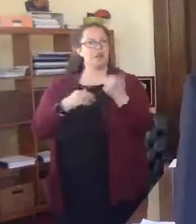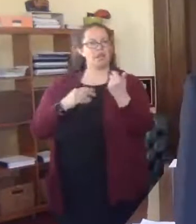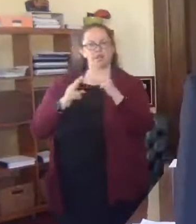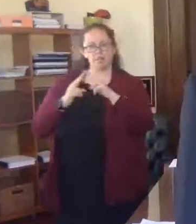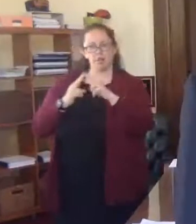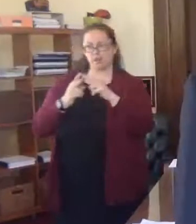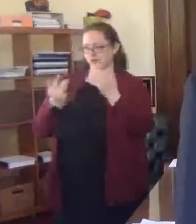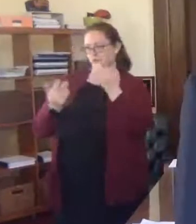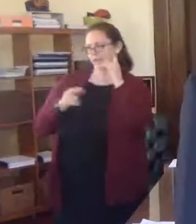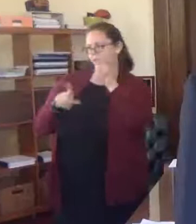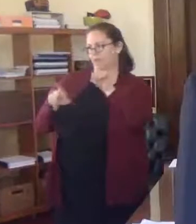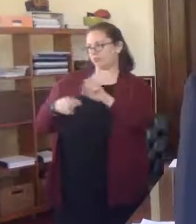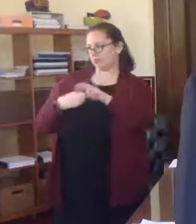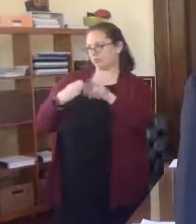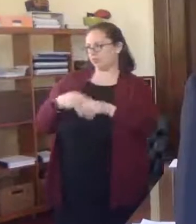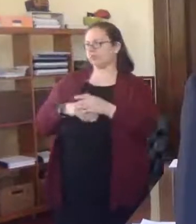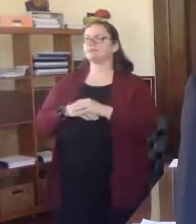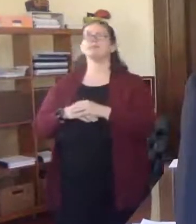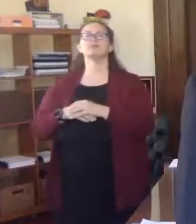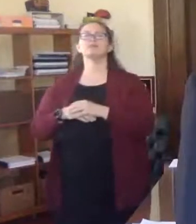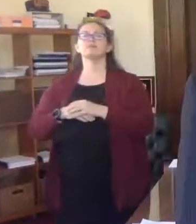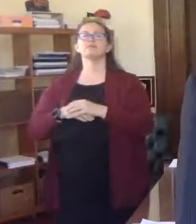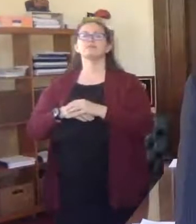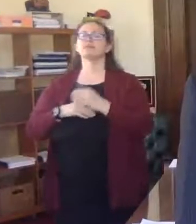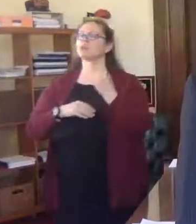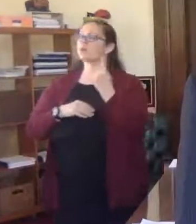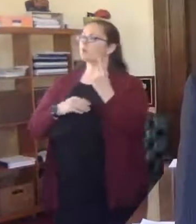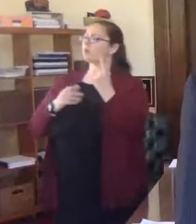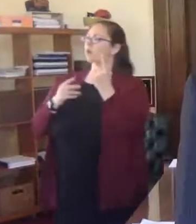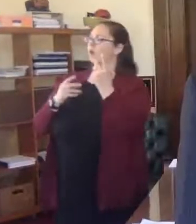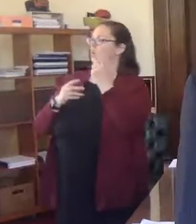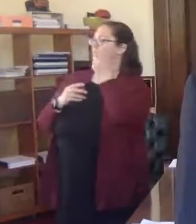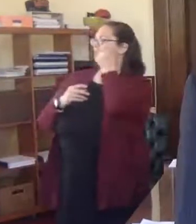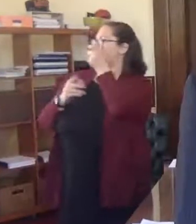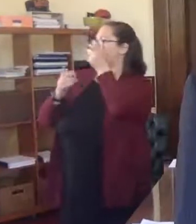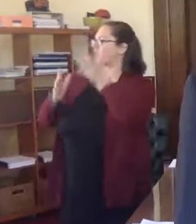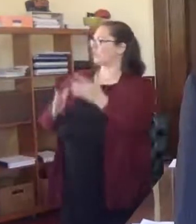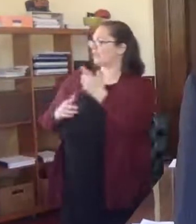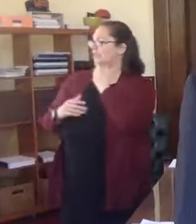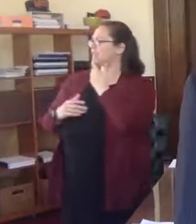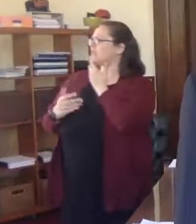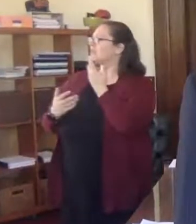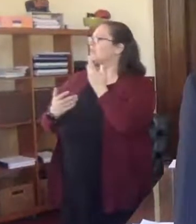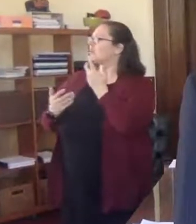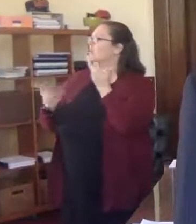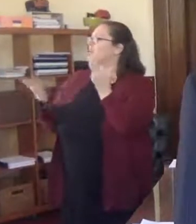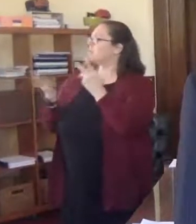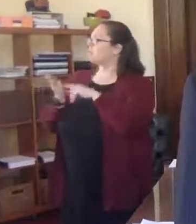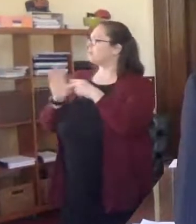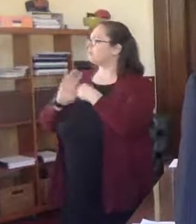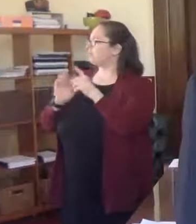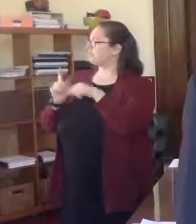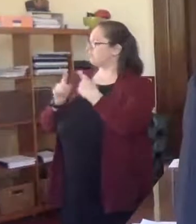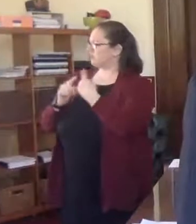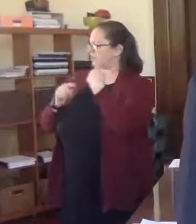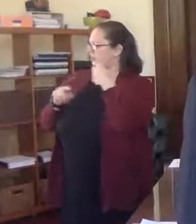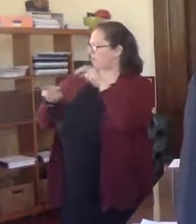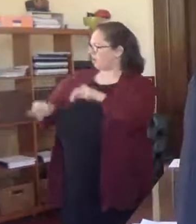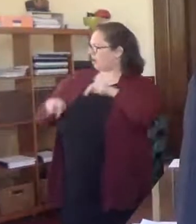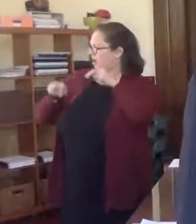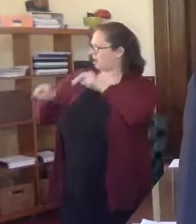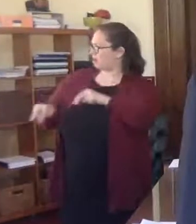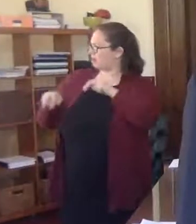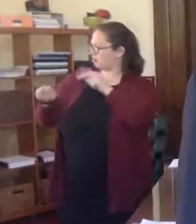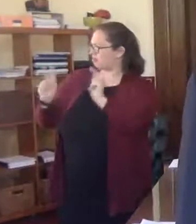of our viewers is, what does it exactly mean when the health department says that someone's being monitored by the city of St.